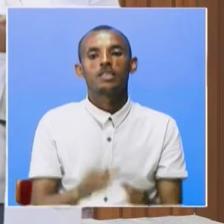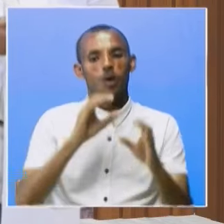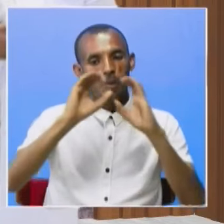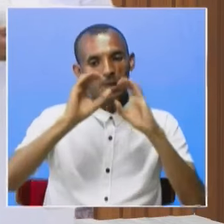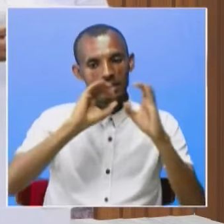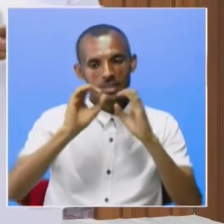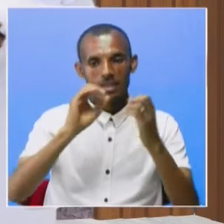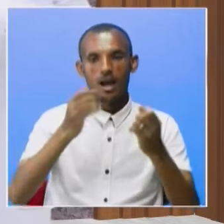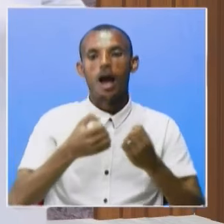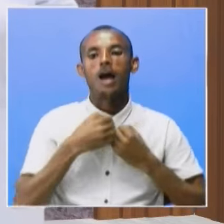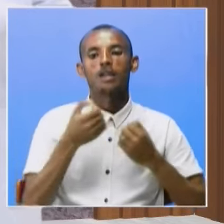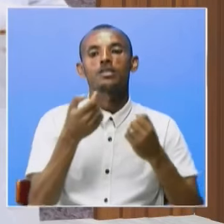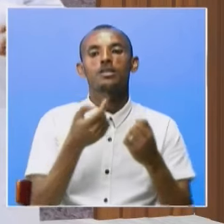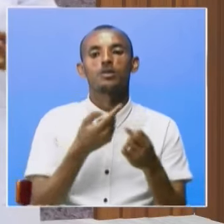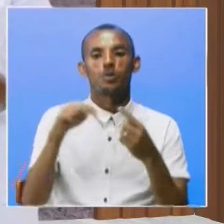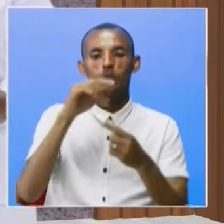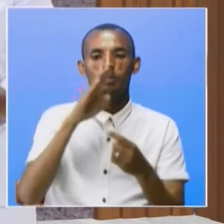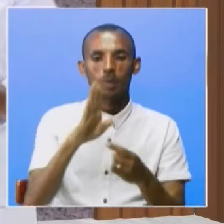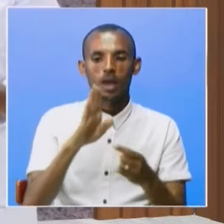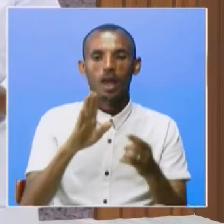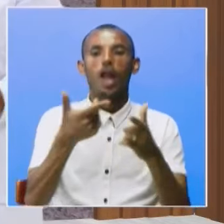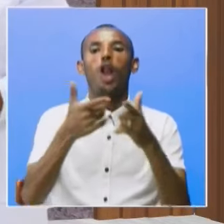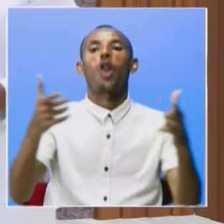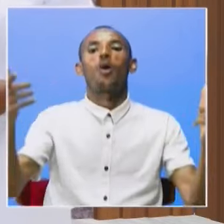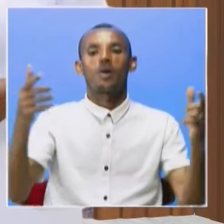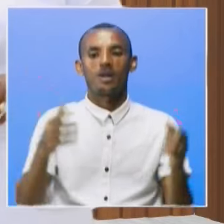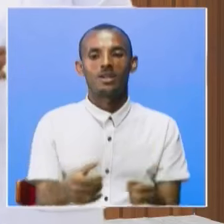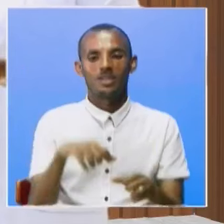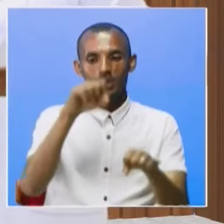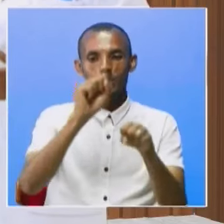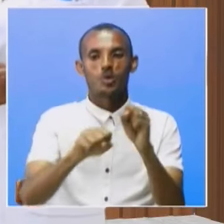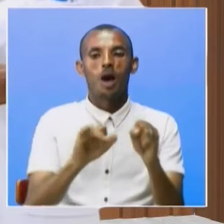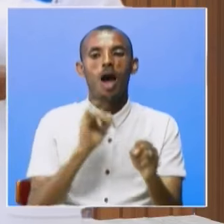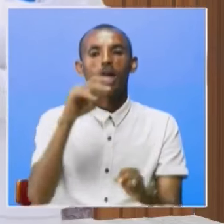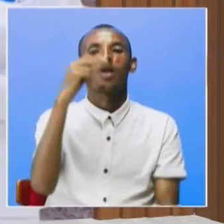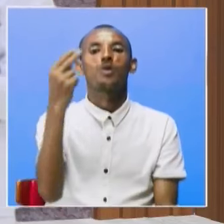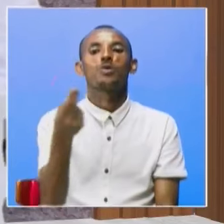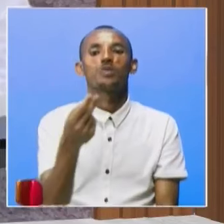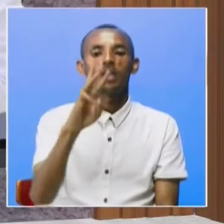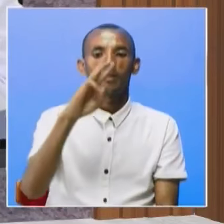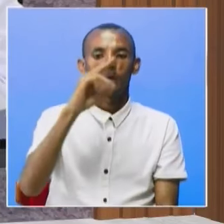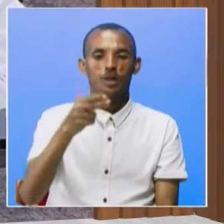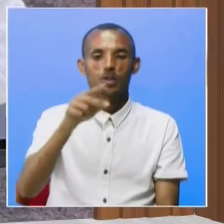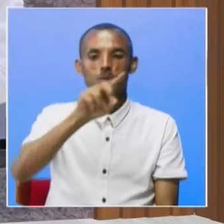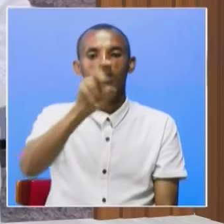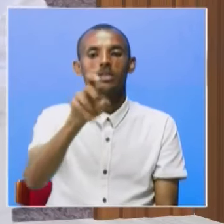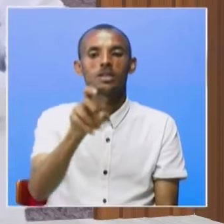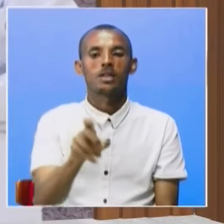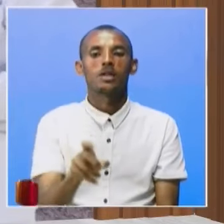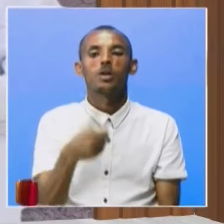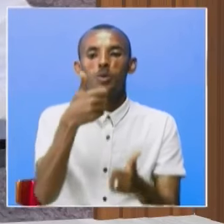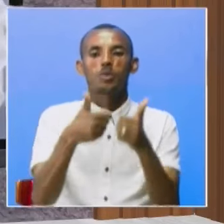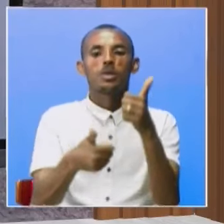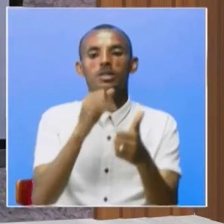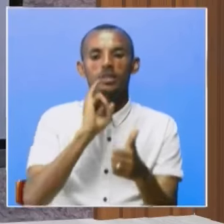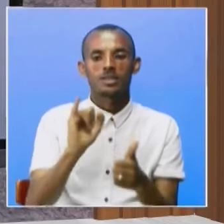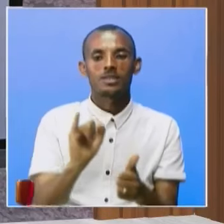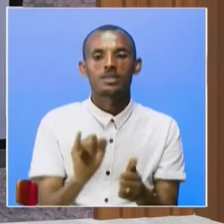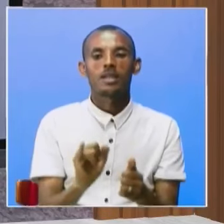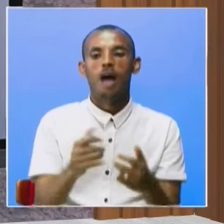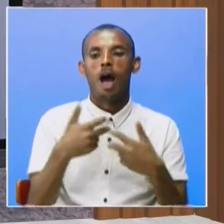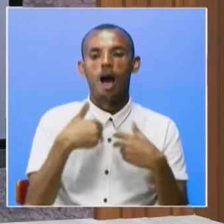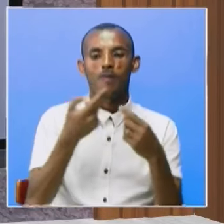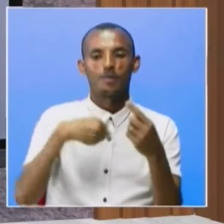conversation has to be what? A little bit longer. So I use the WH question with what? With have